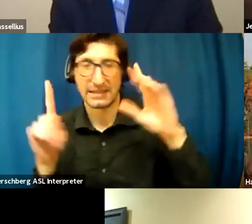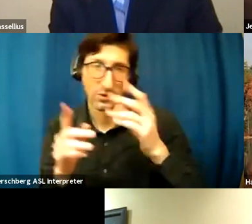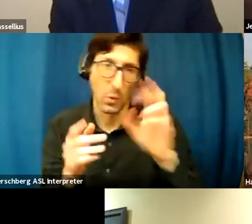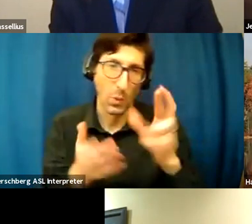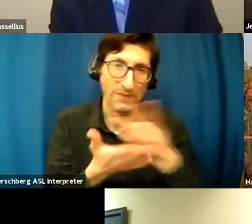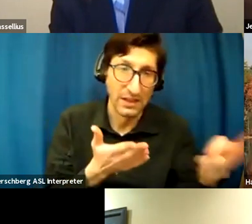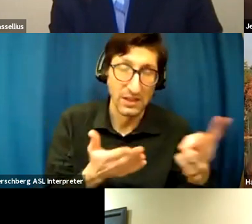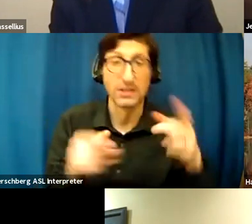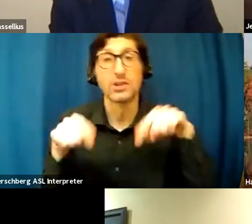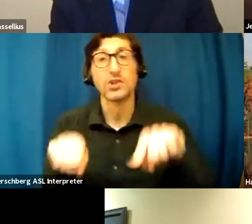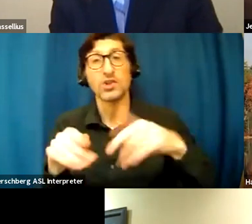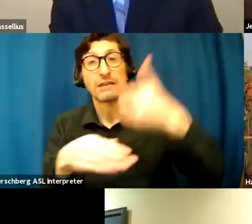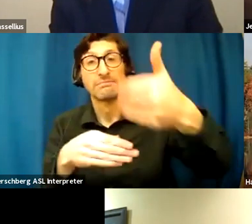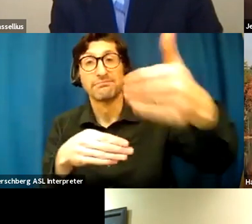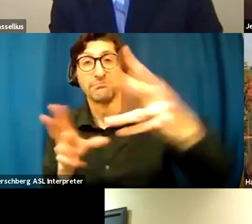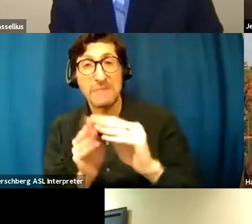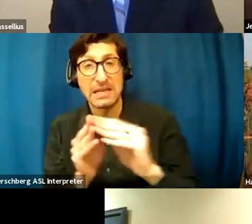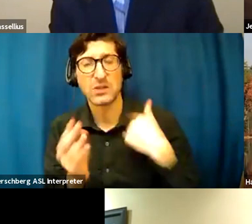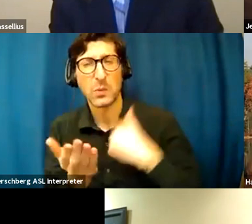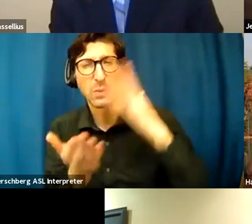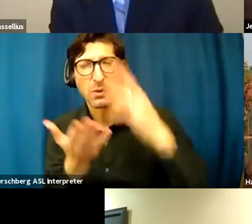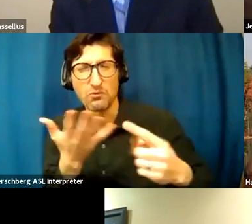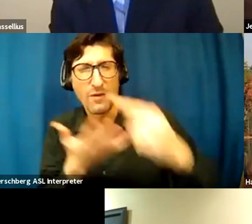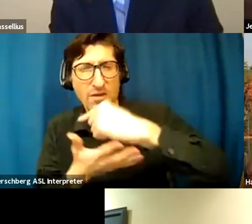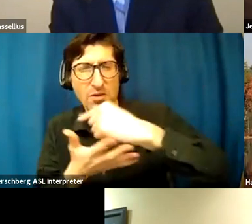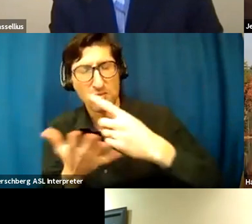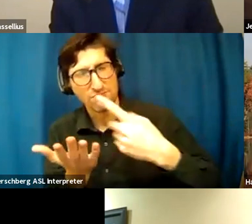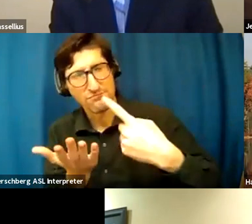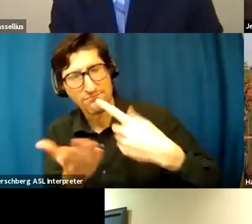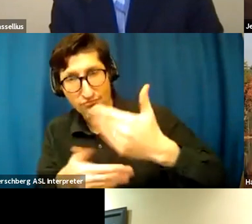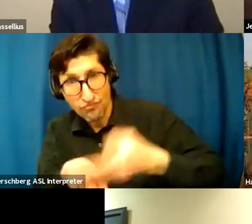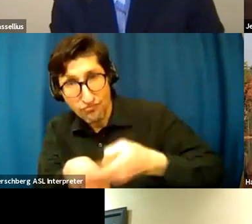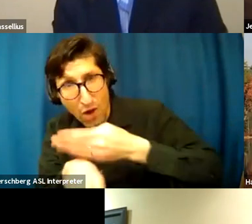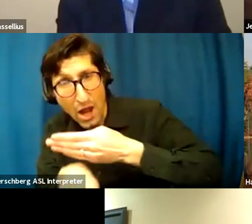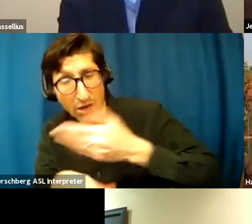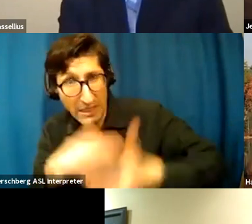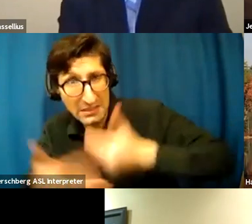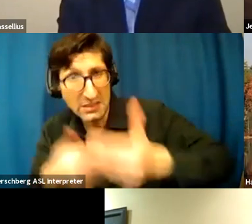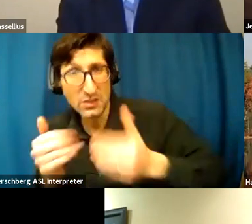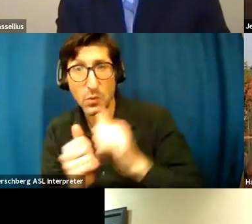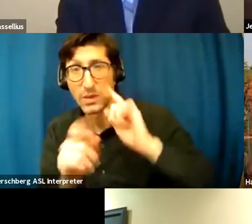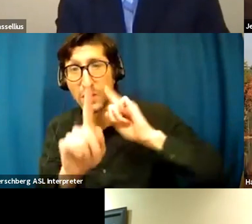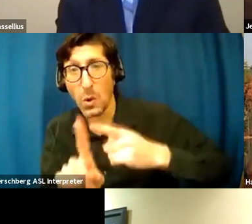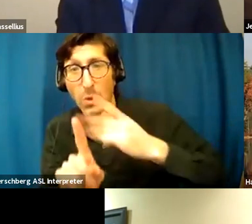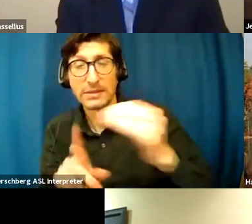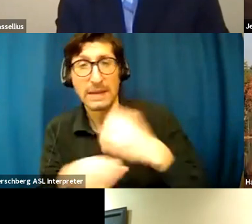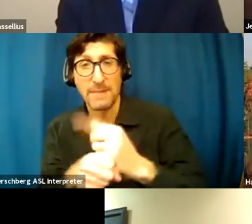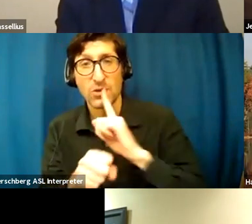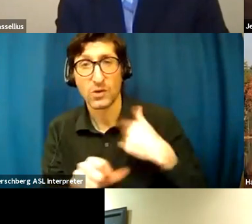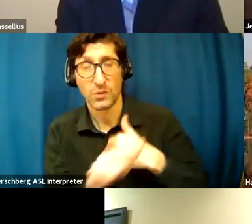to review progress with the superintendent on the goals and to ensure that we are also following the